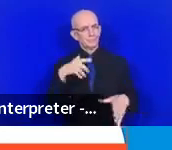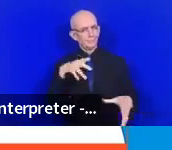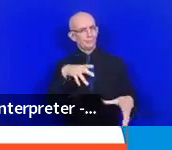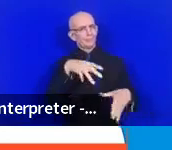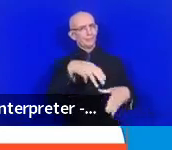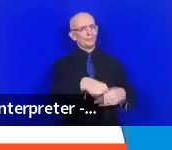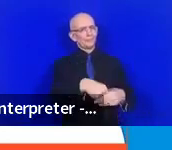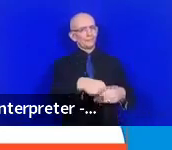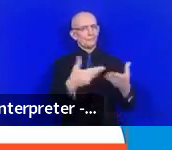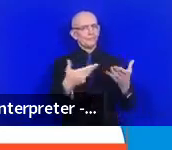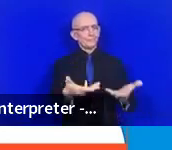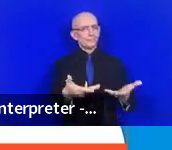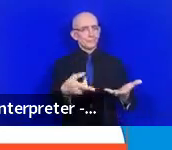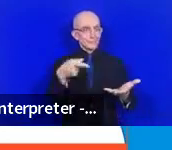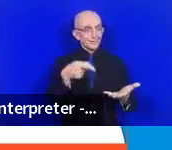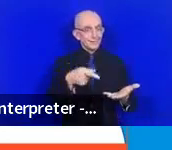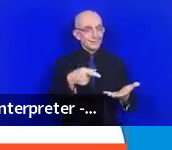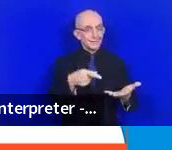participate effectively